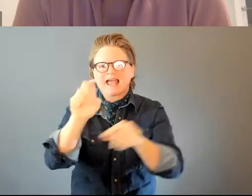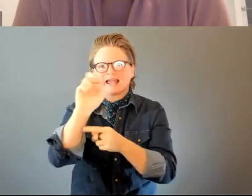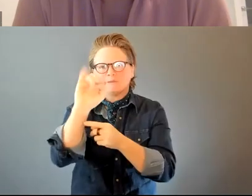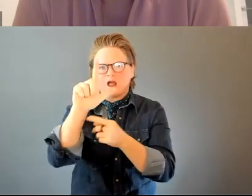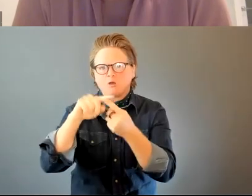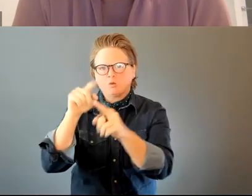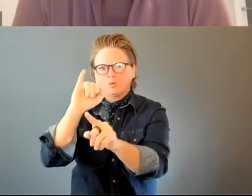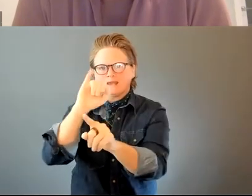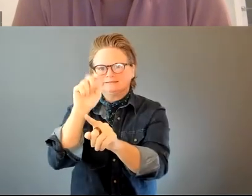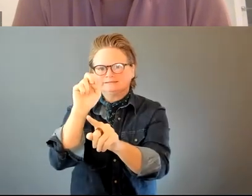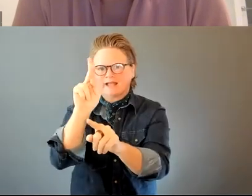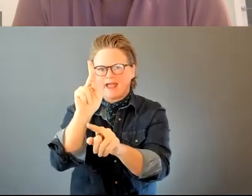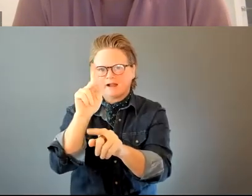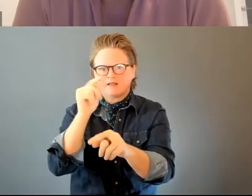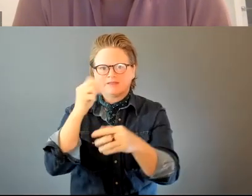that's okay.